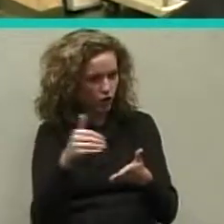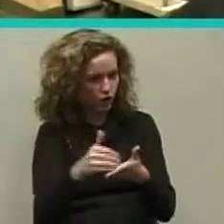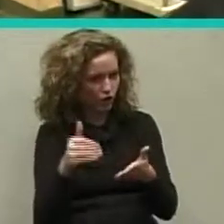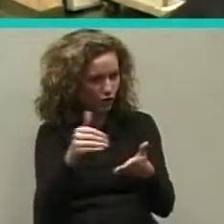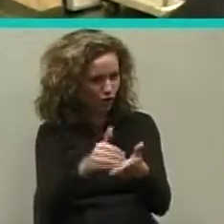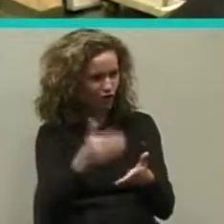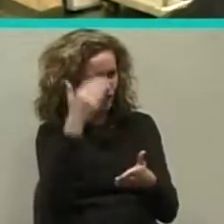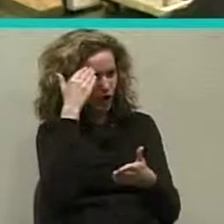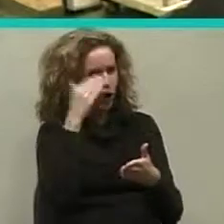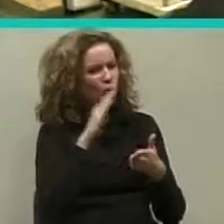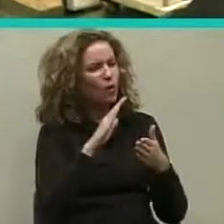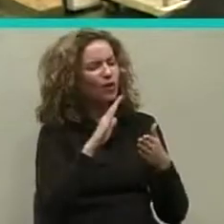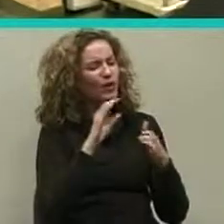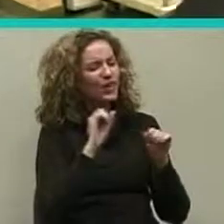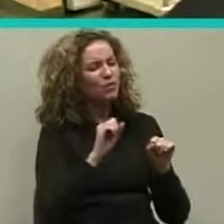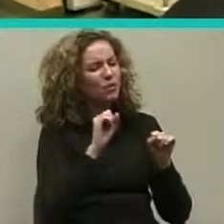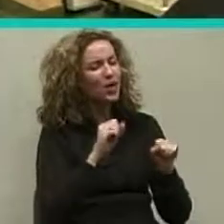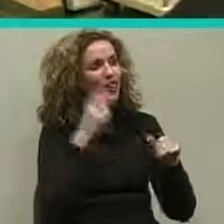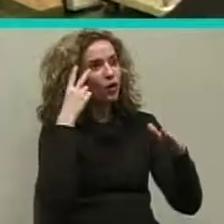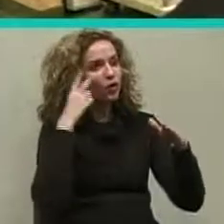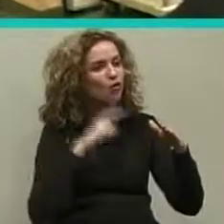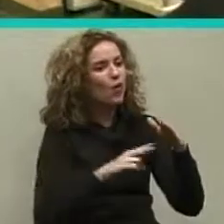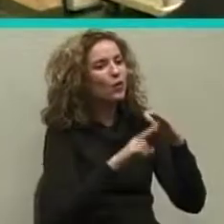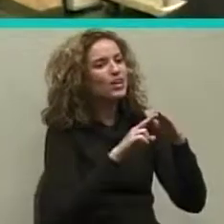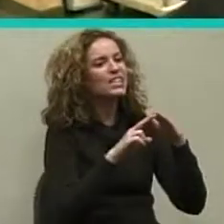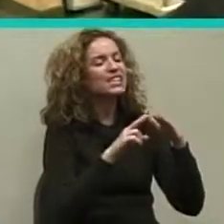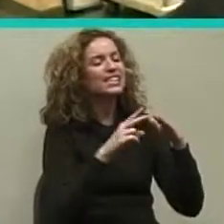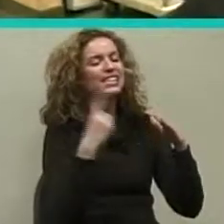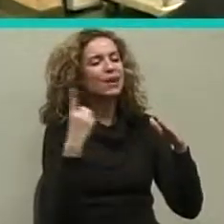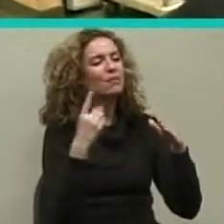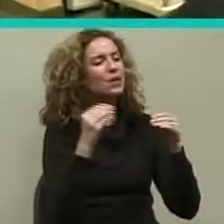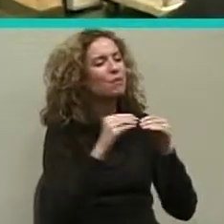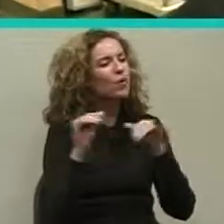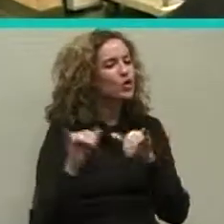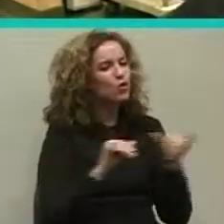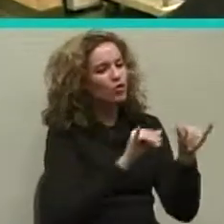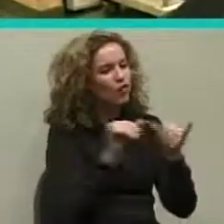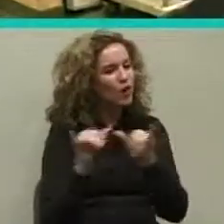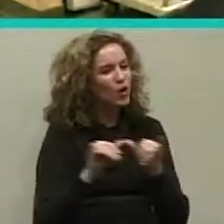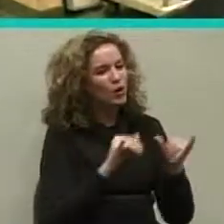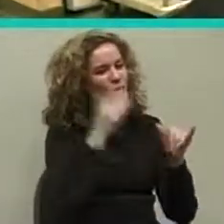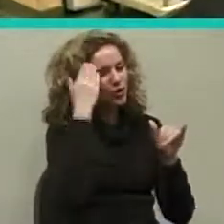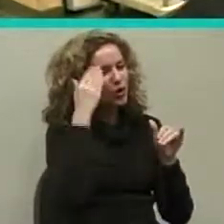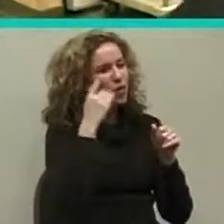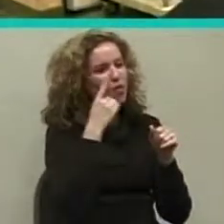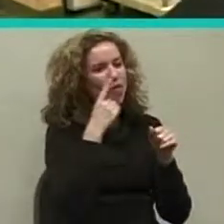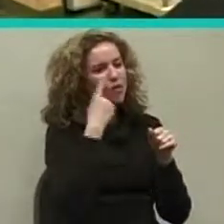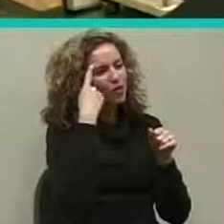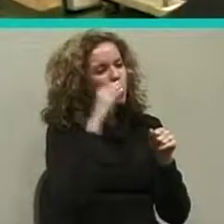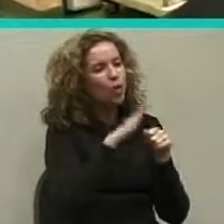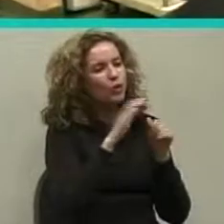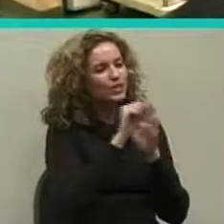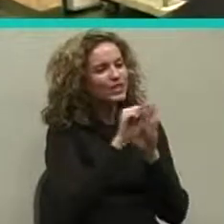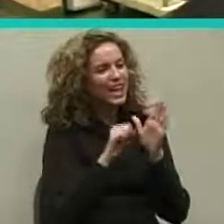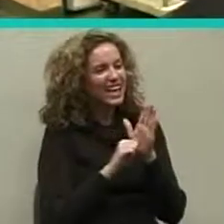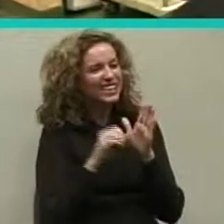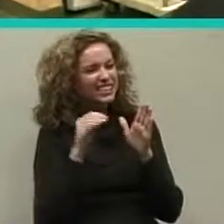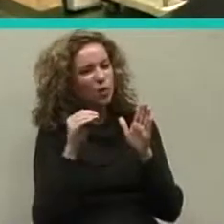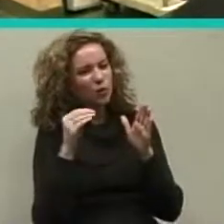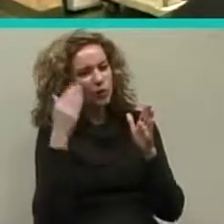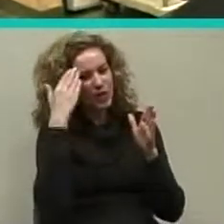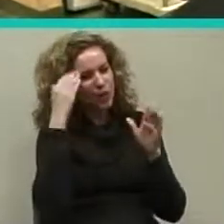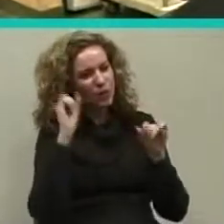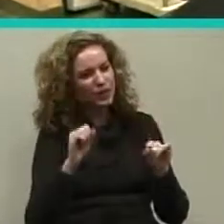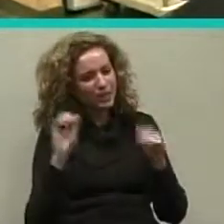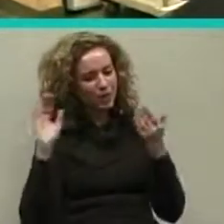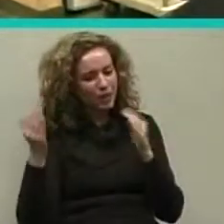be able to look forward to having something that's more uniform throughout the state, so that we know what to zero in on, because you show